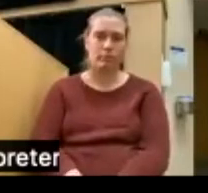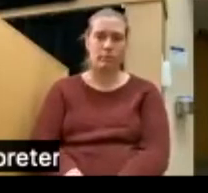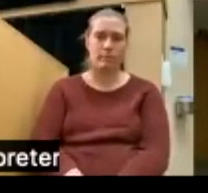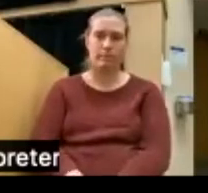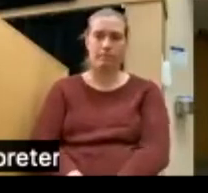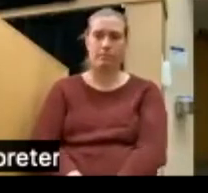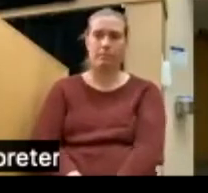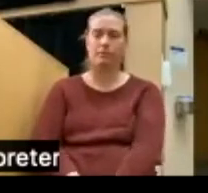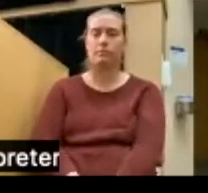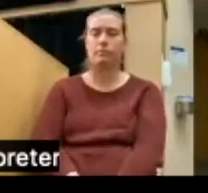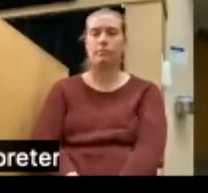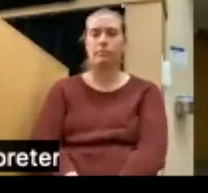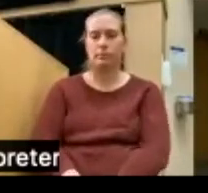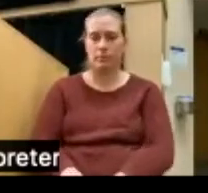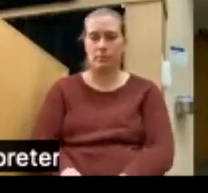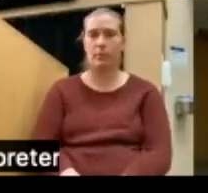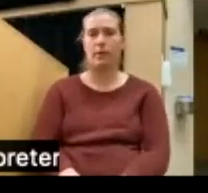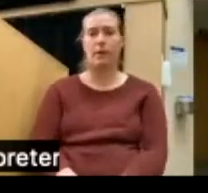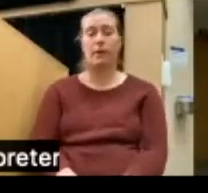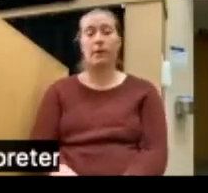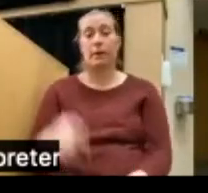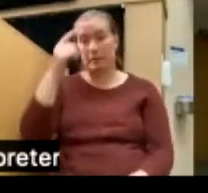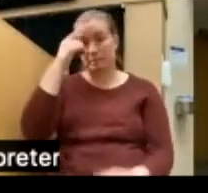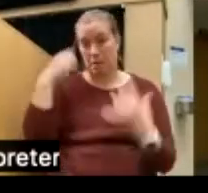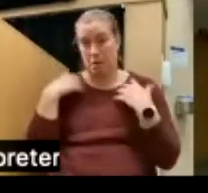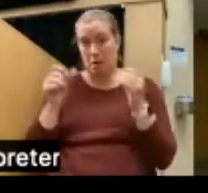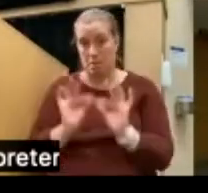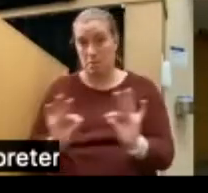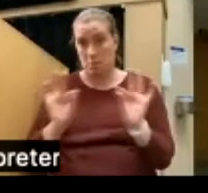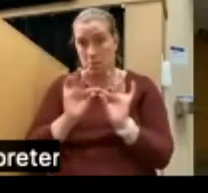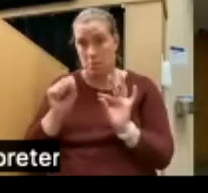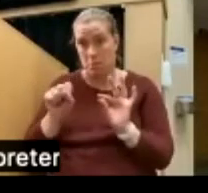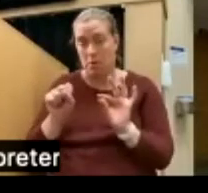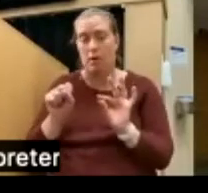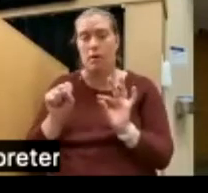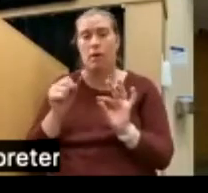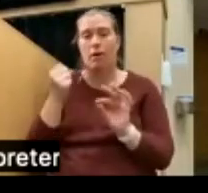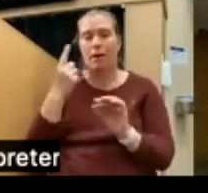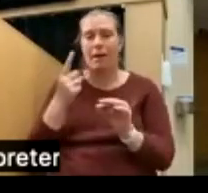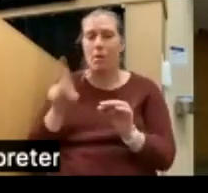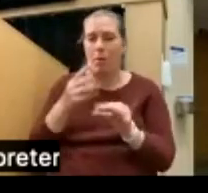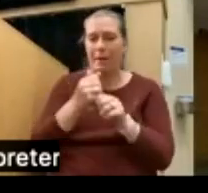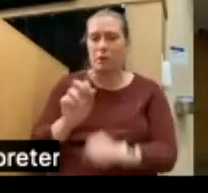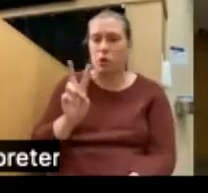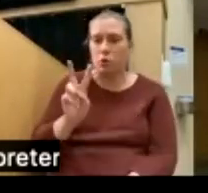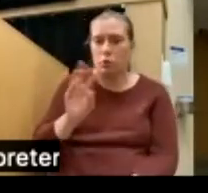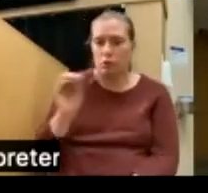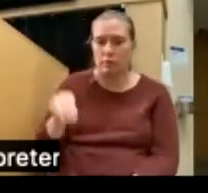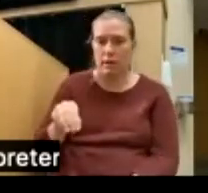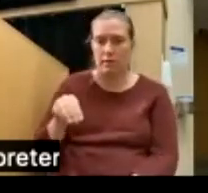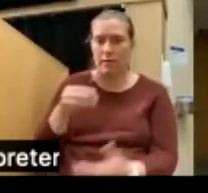And despite how important mental health is, it only gets 2% of global funding when it comes